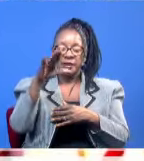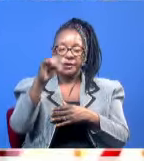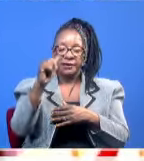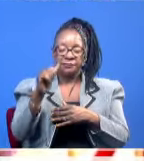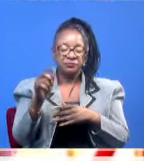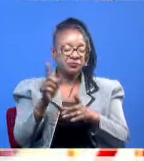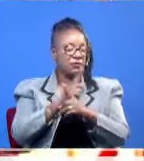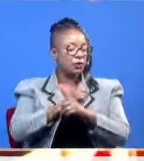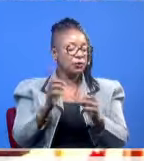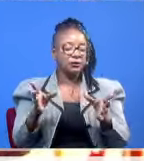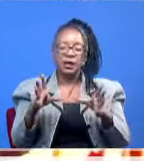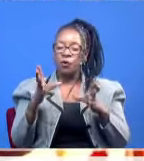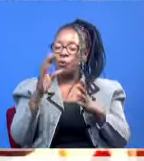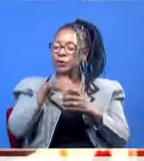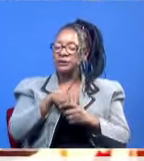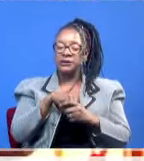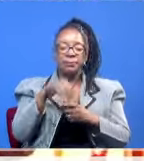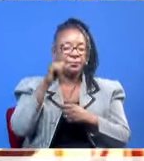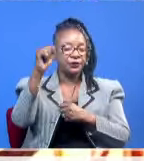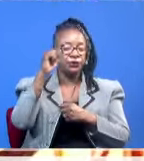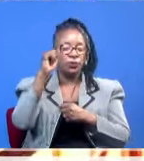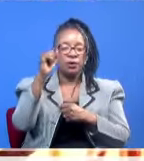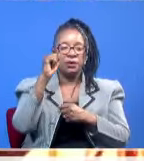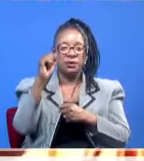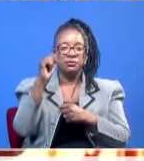not accommodate political discourse.